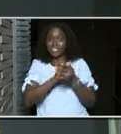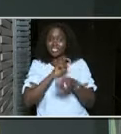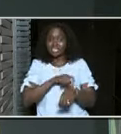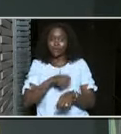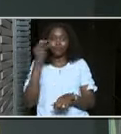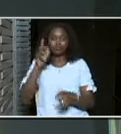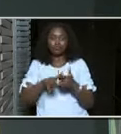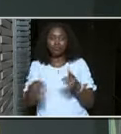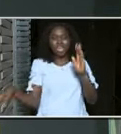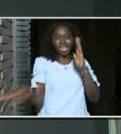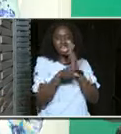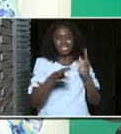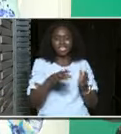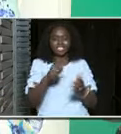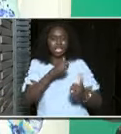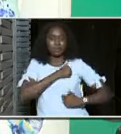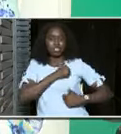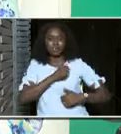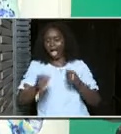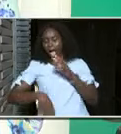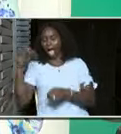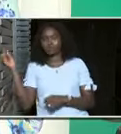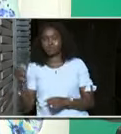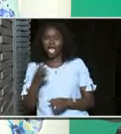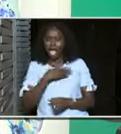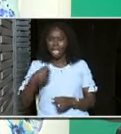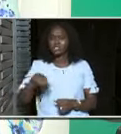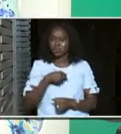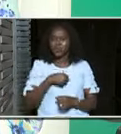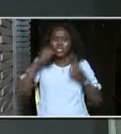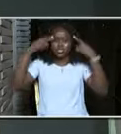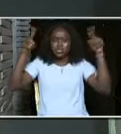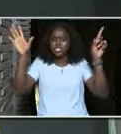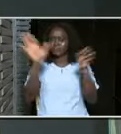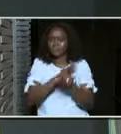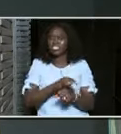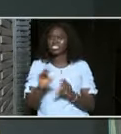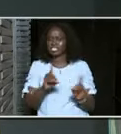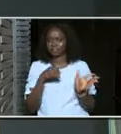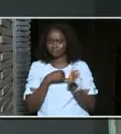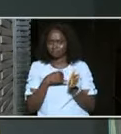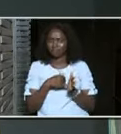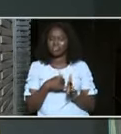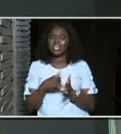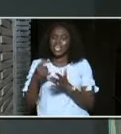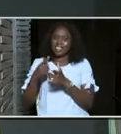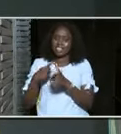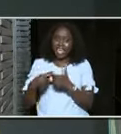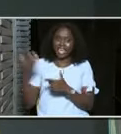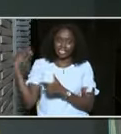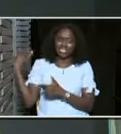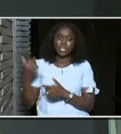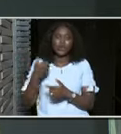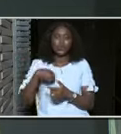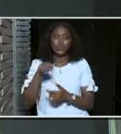picking the military out, which we successfully did. And it was then that we decided, I